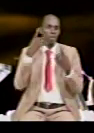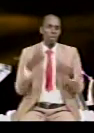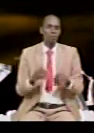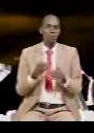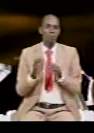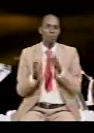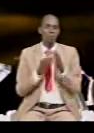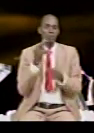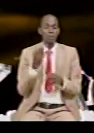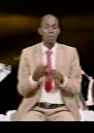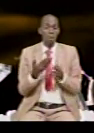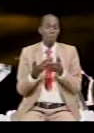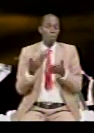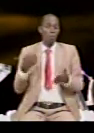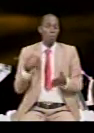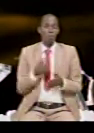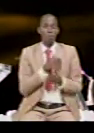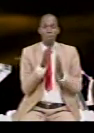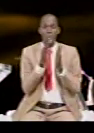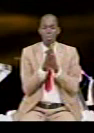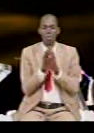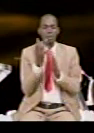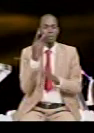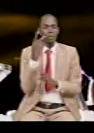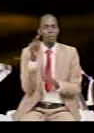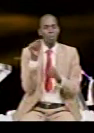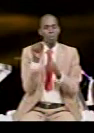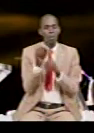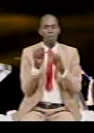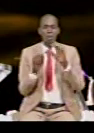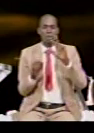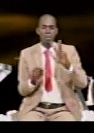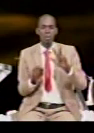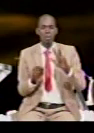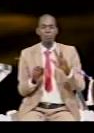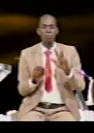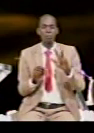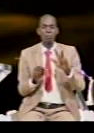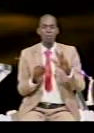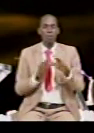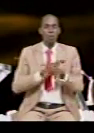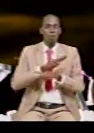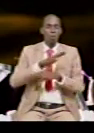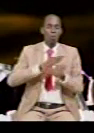pray, we look at point number three, wholehearted desire.